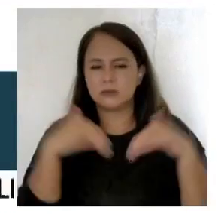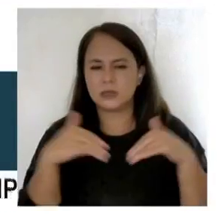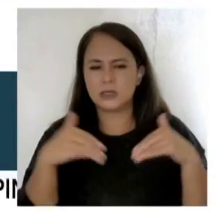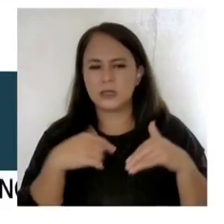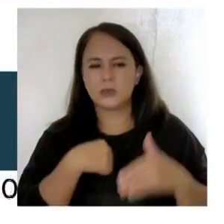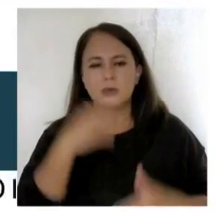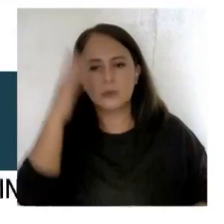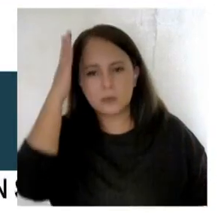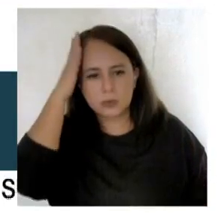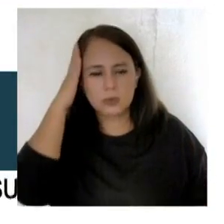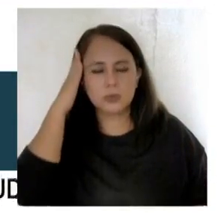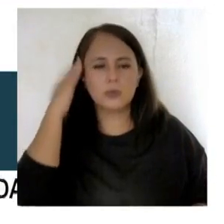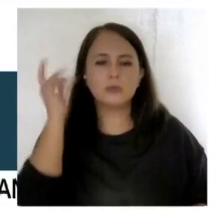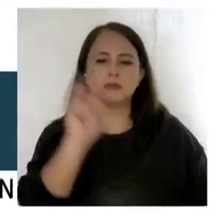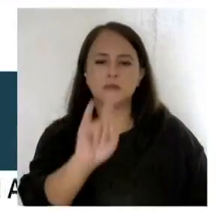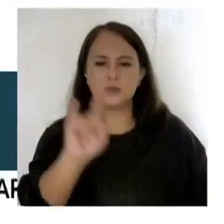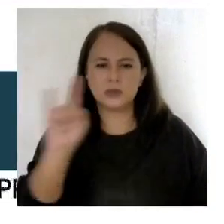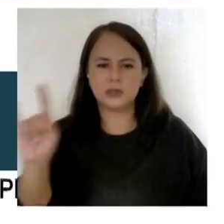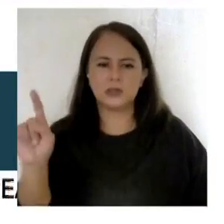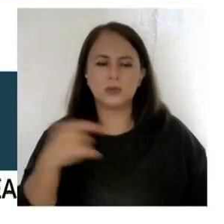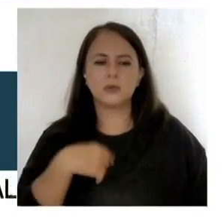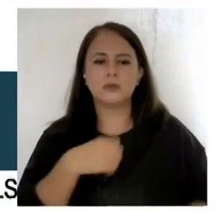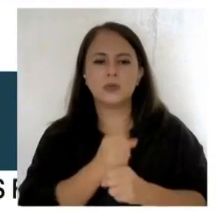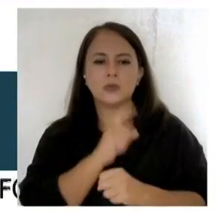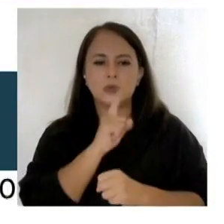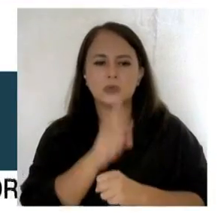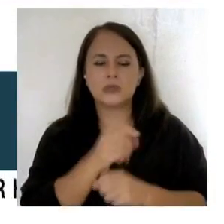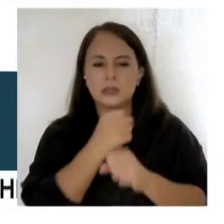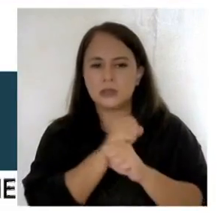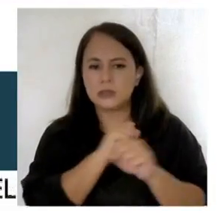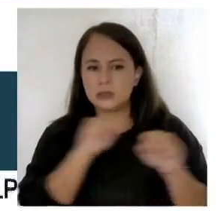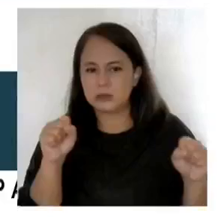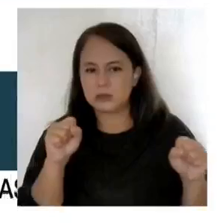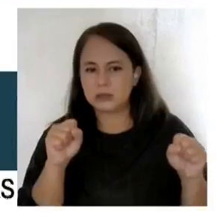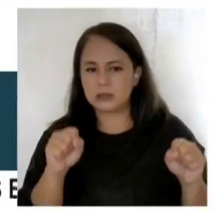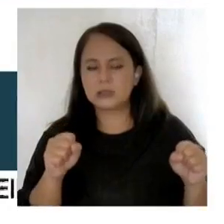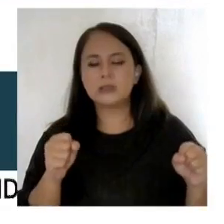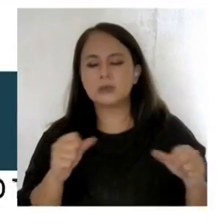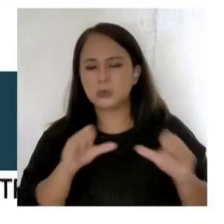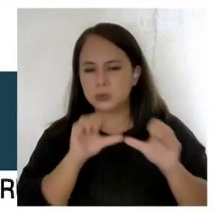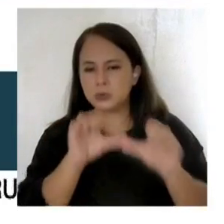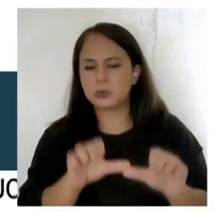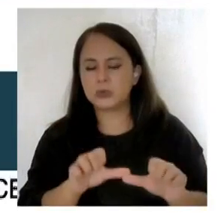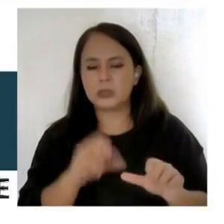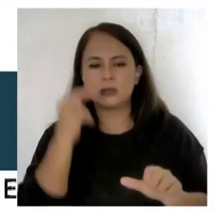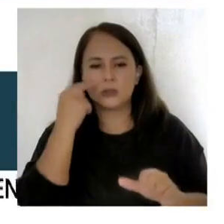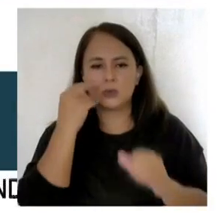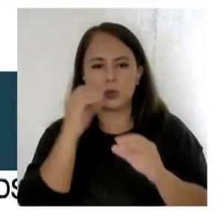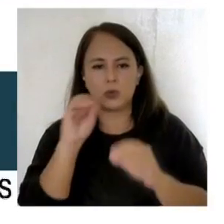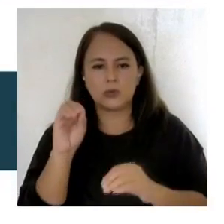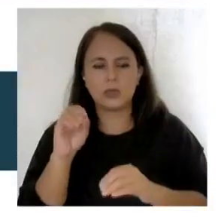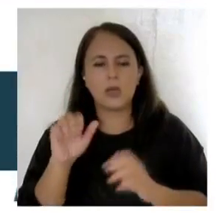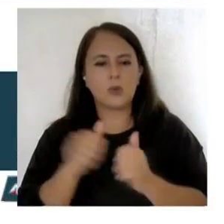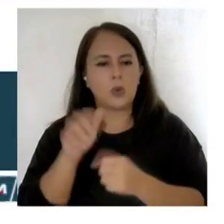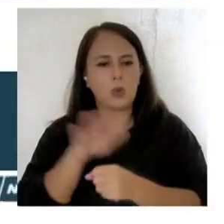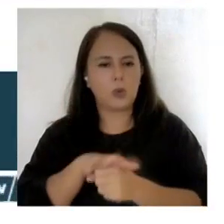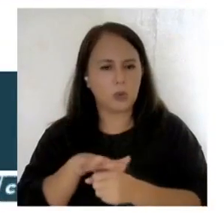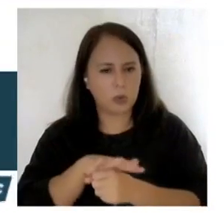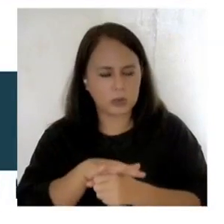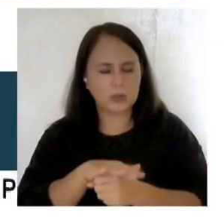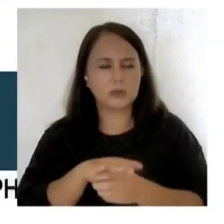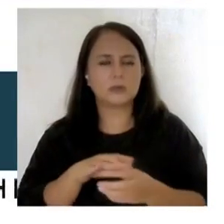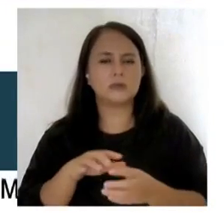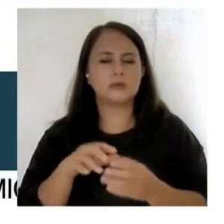media as well to make sure that democracy is alive in Negros Oriental. How's the local media, if I may ask,